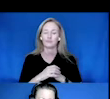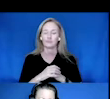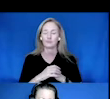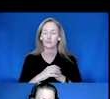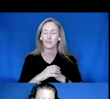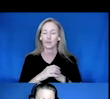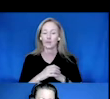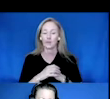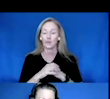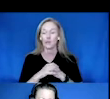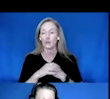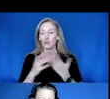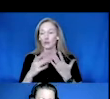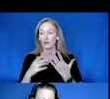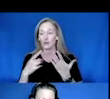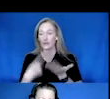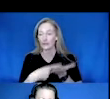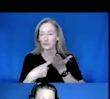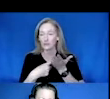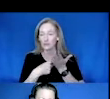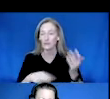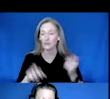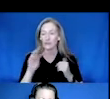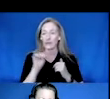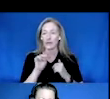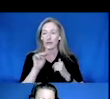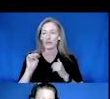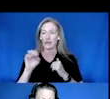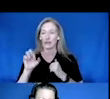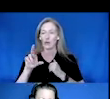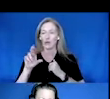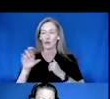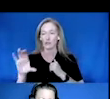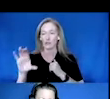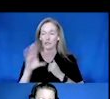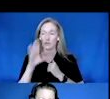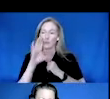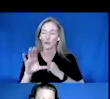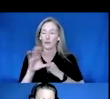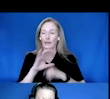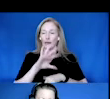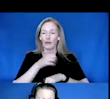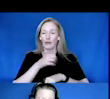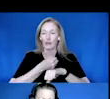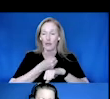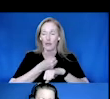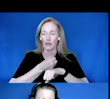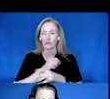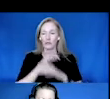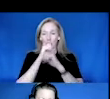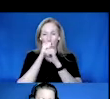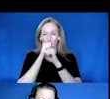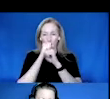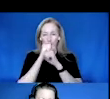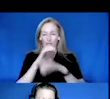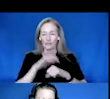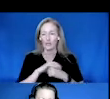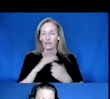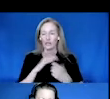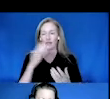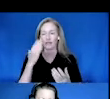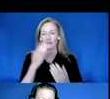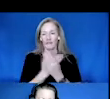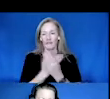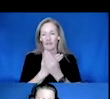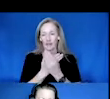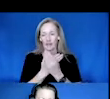of the MMRC will be retained in a locked, confidential quality assurance file in the